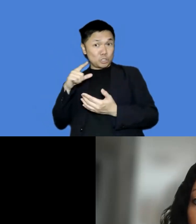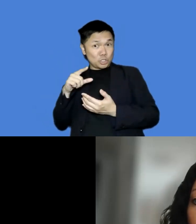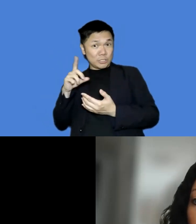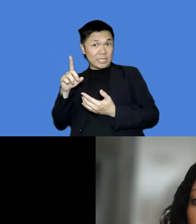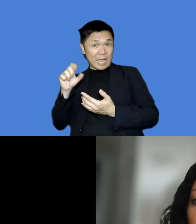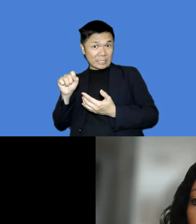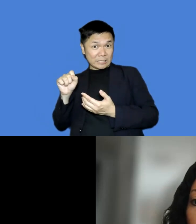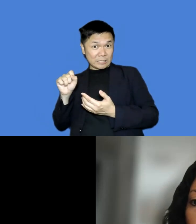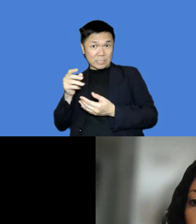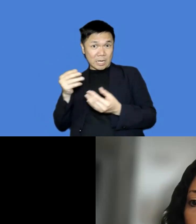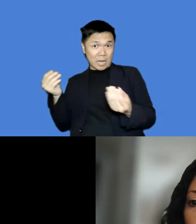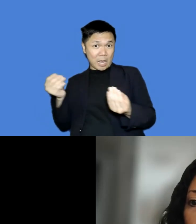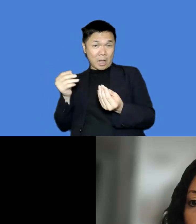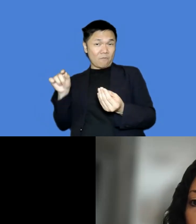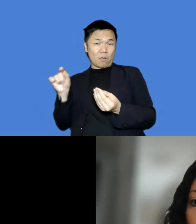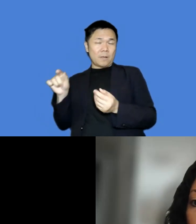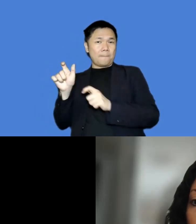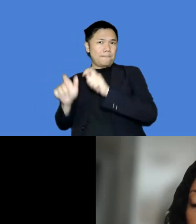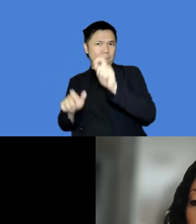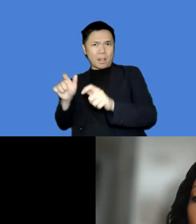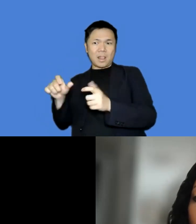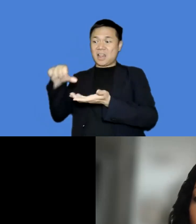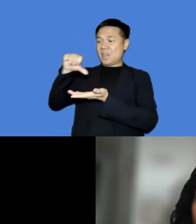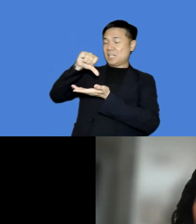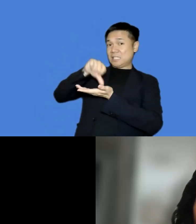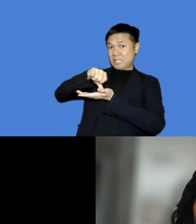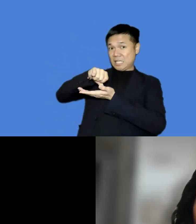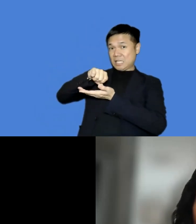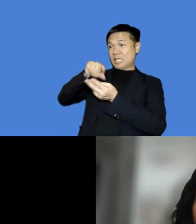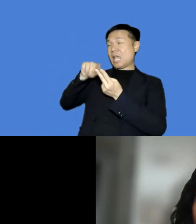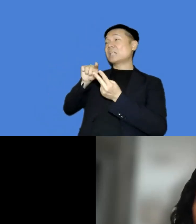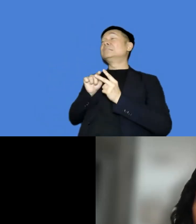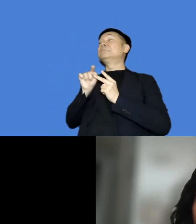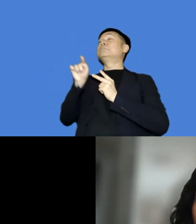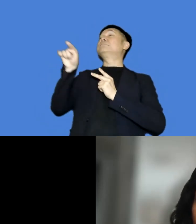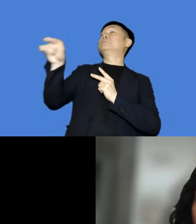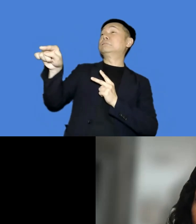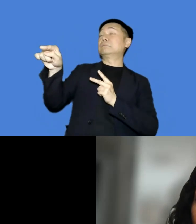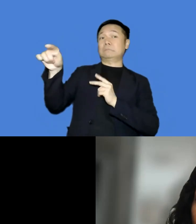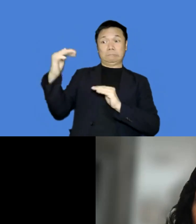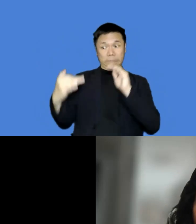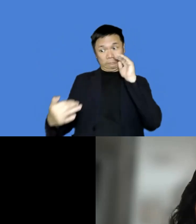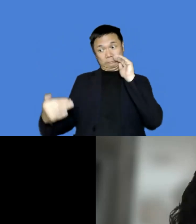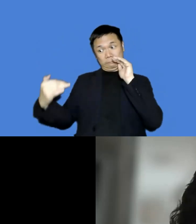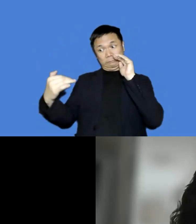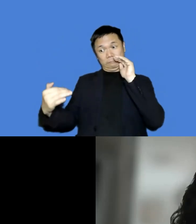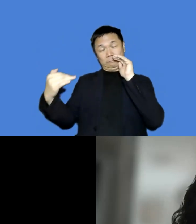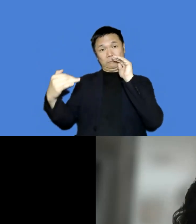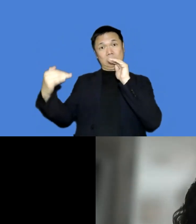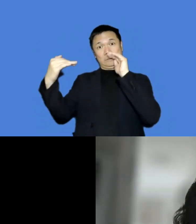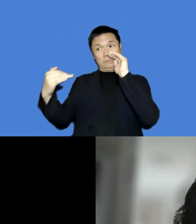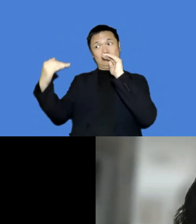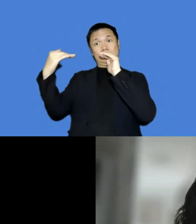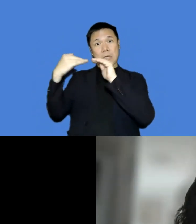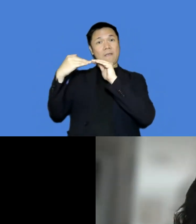a role in addressing the gap between rural and urban situations in which